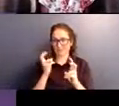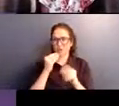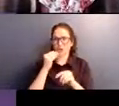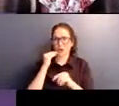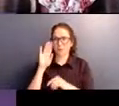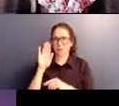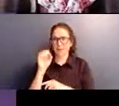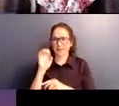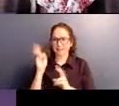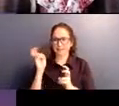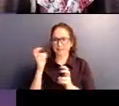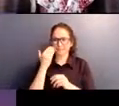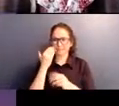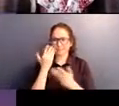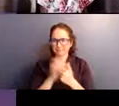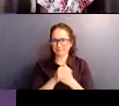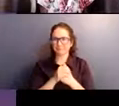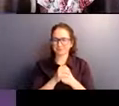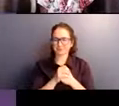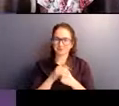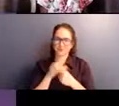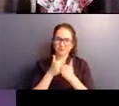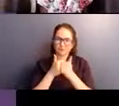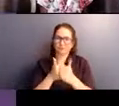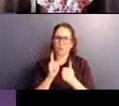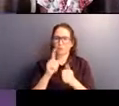chance to be where they're supposed to be.